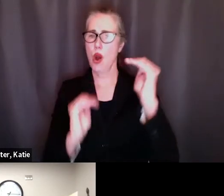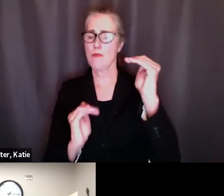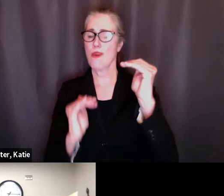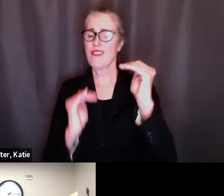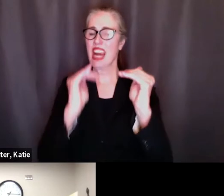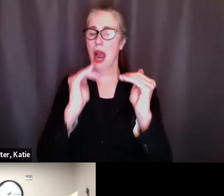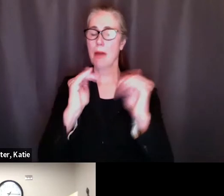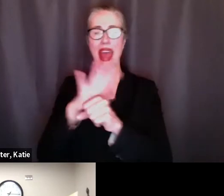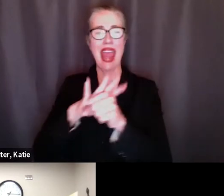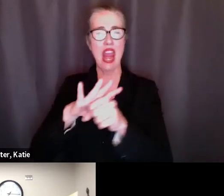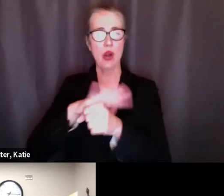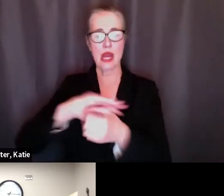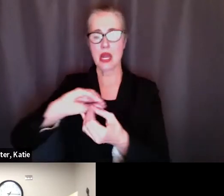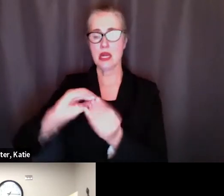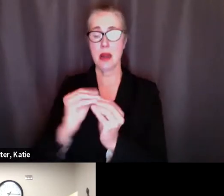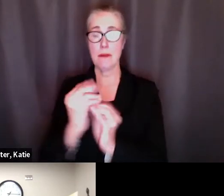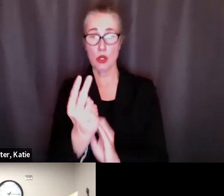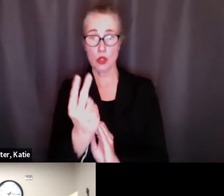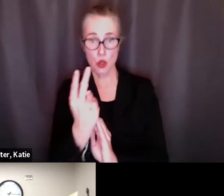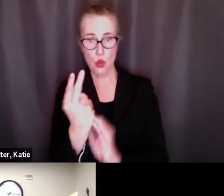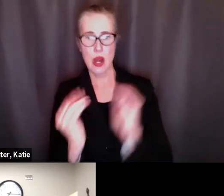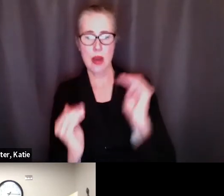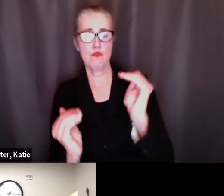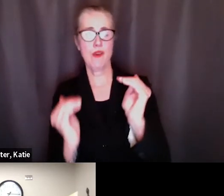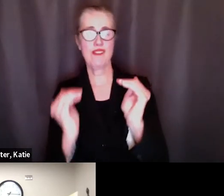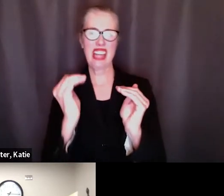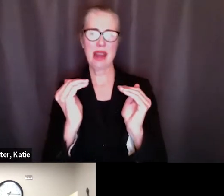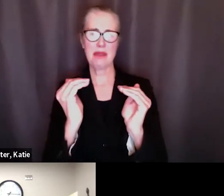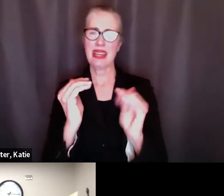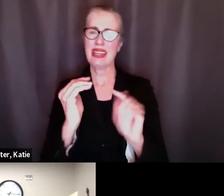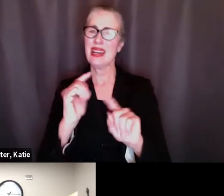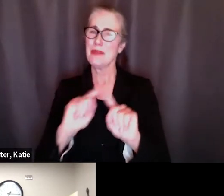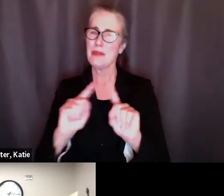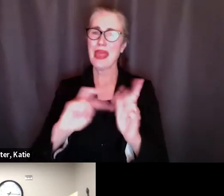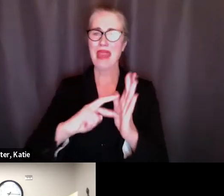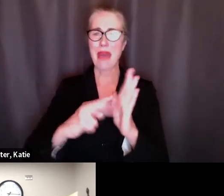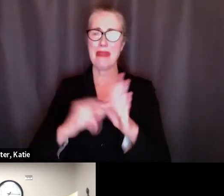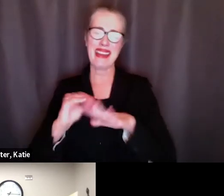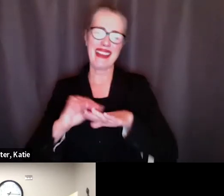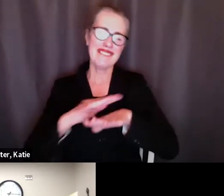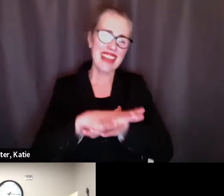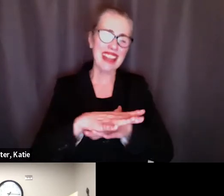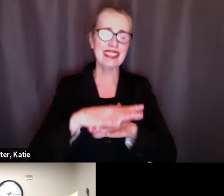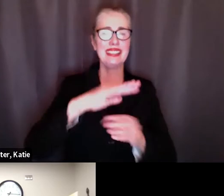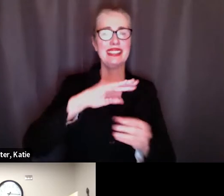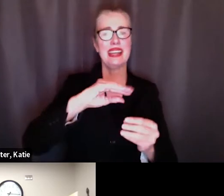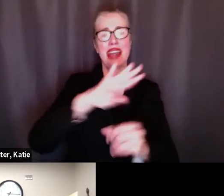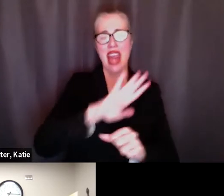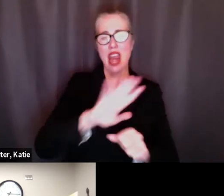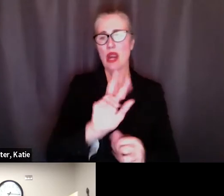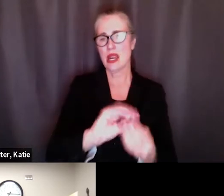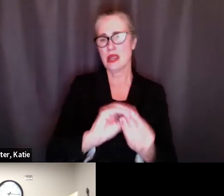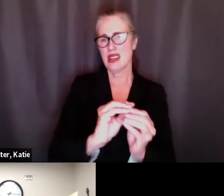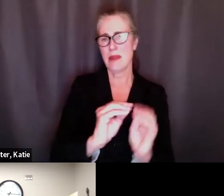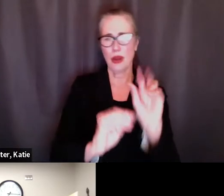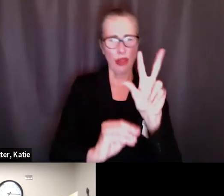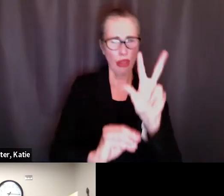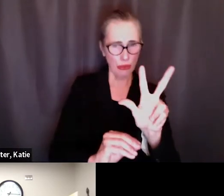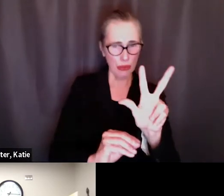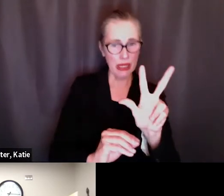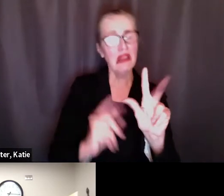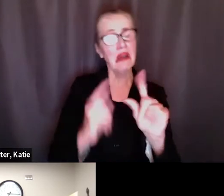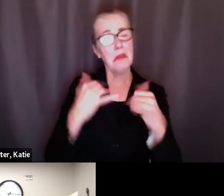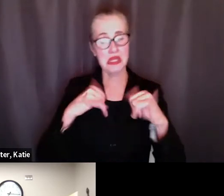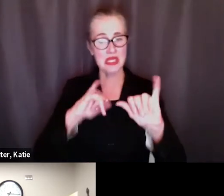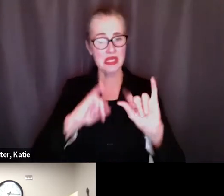further and that did come at a cost a little bit to trust the area number three but overall had some positive impacts